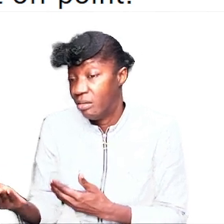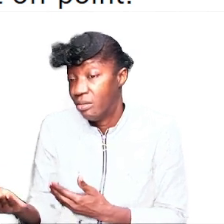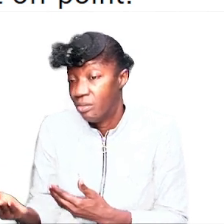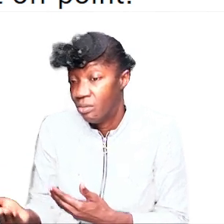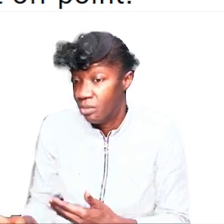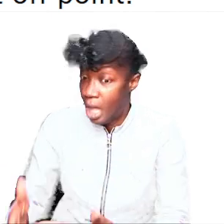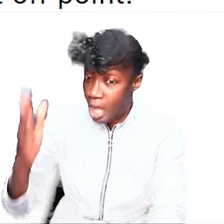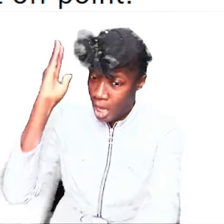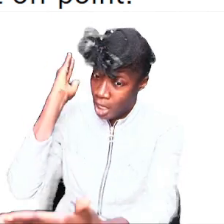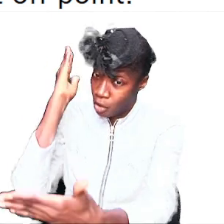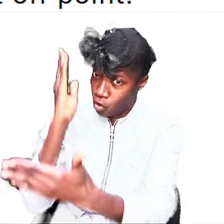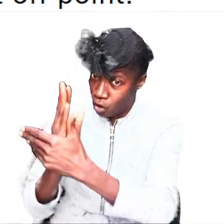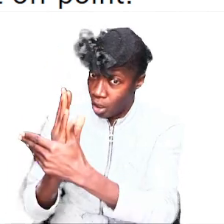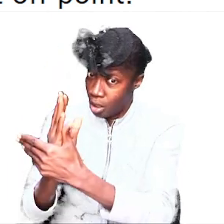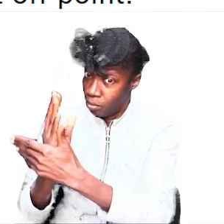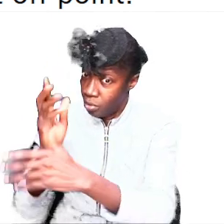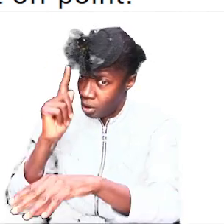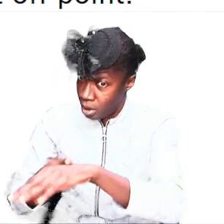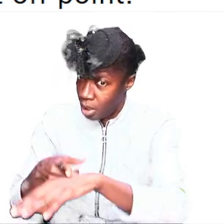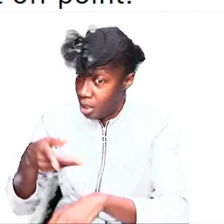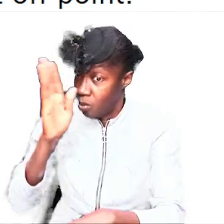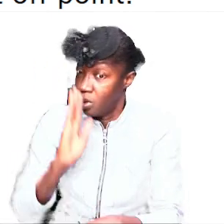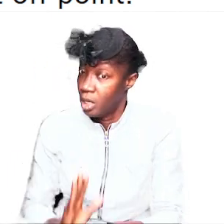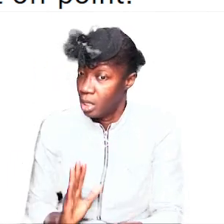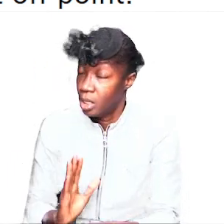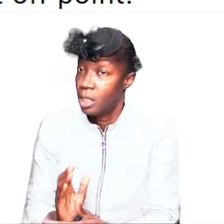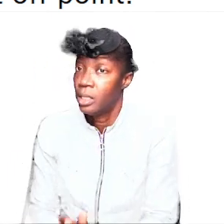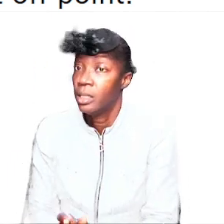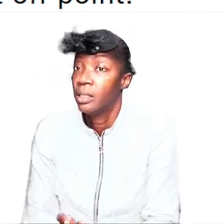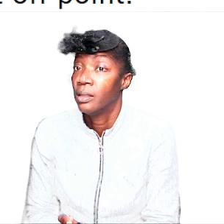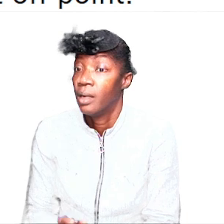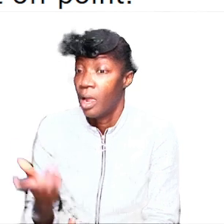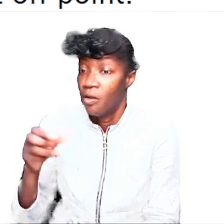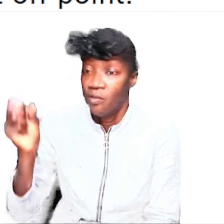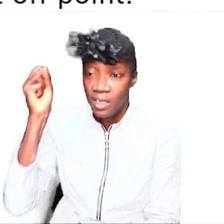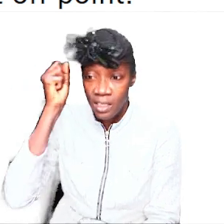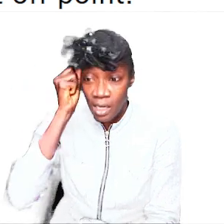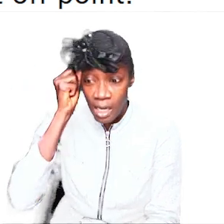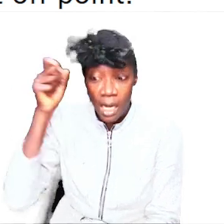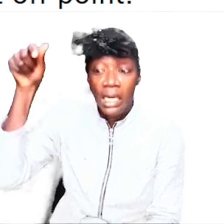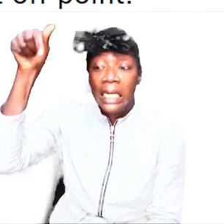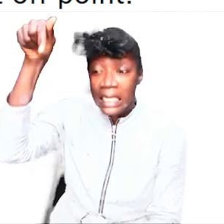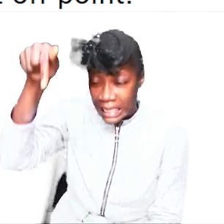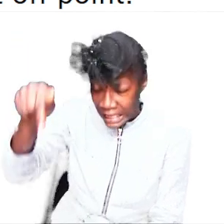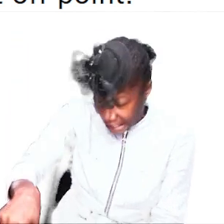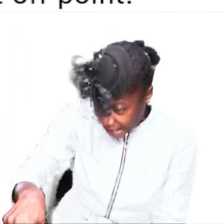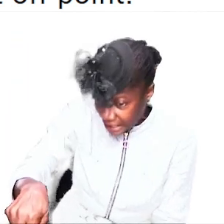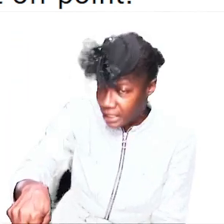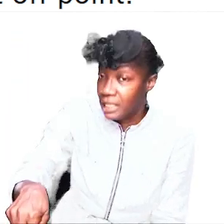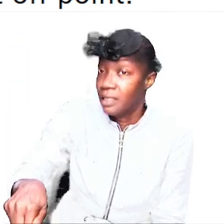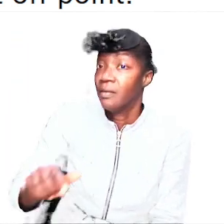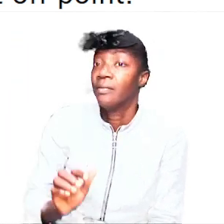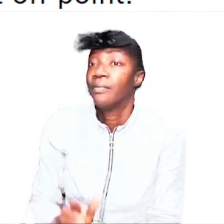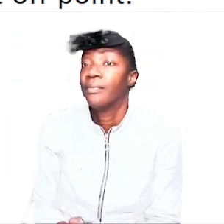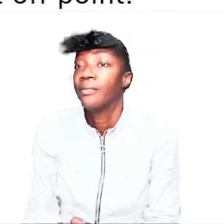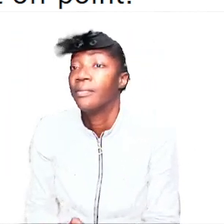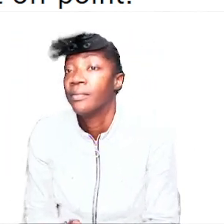a cutoff point with God. And for Saul, this was it.